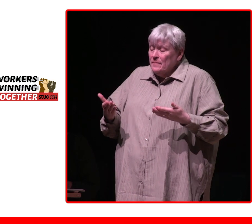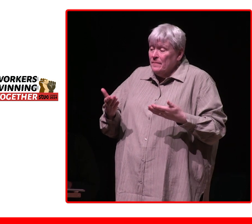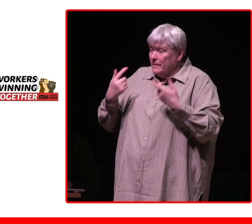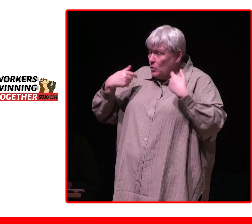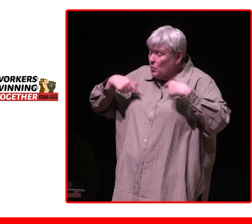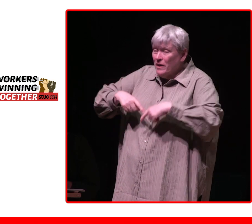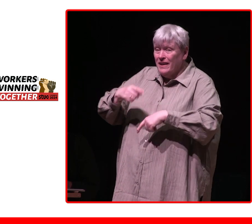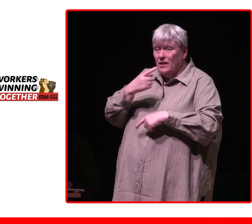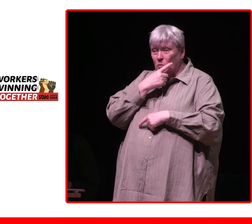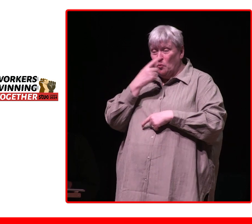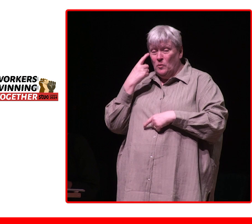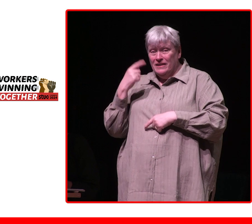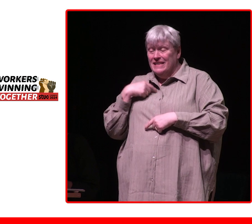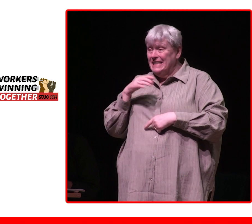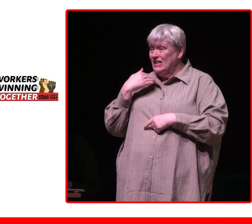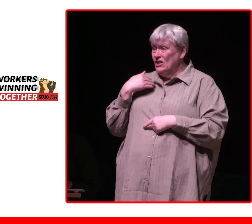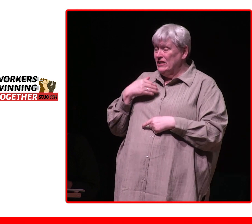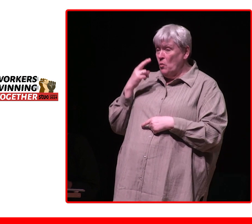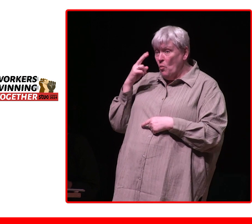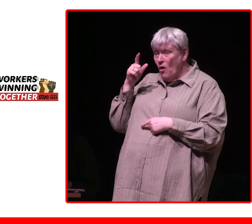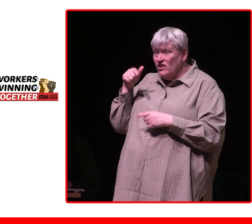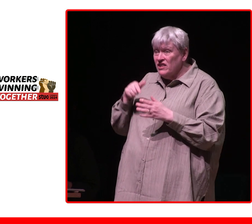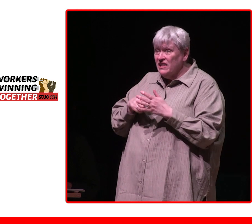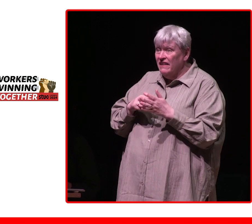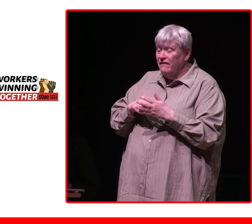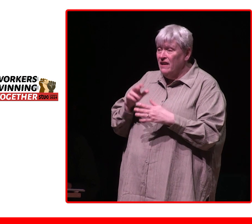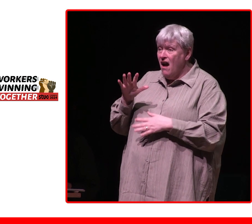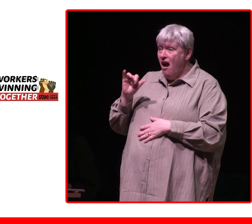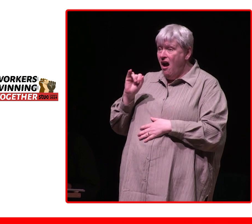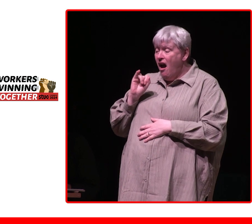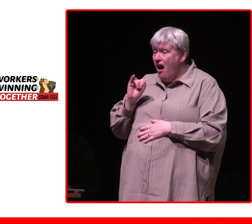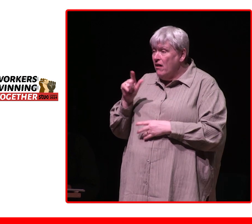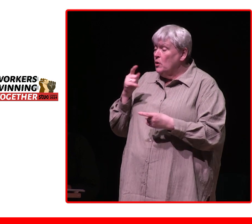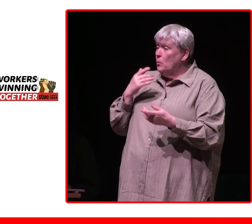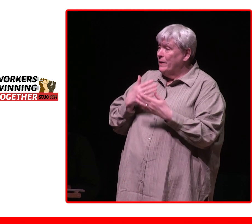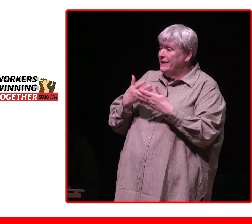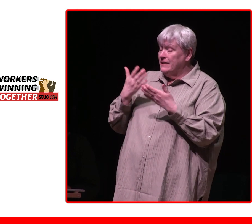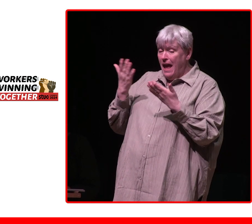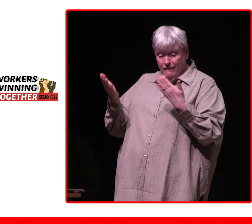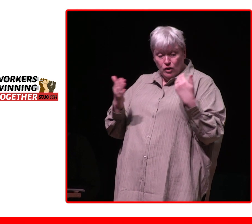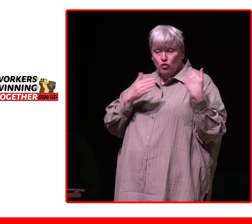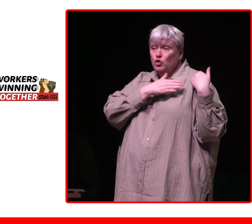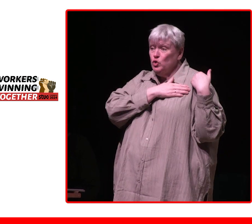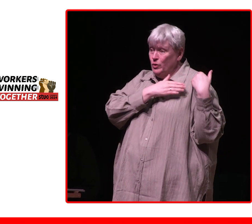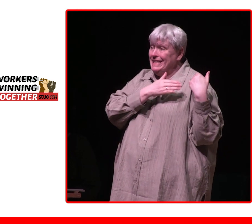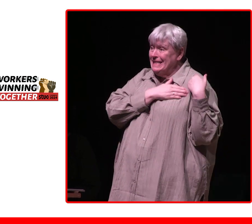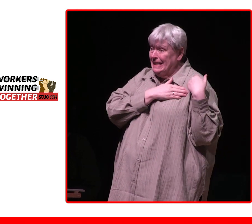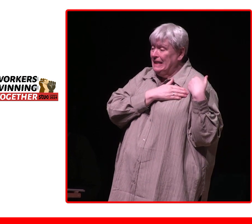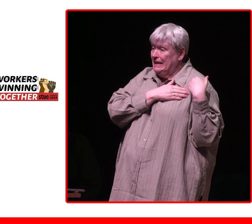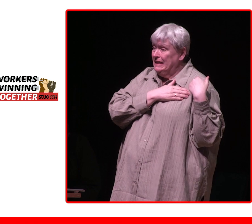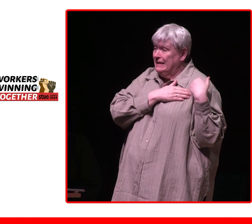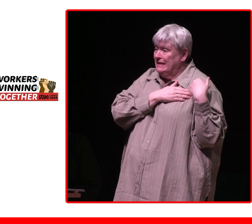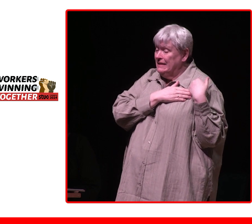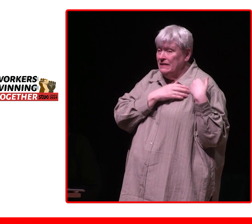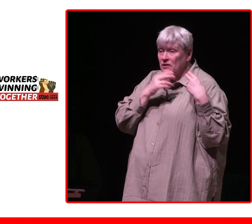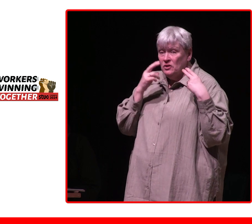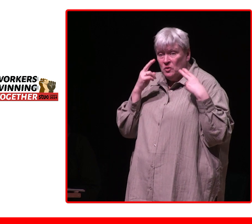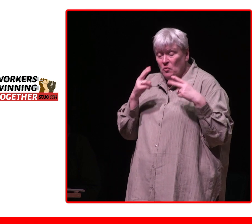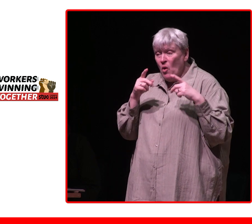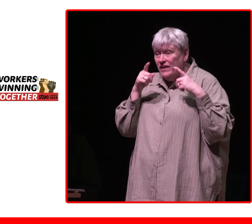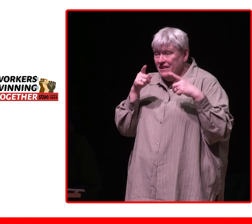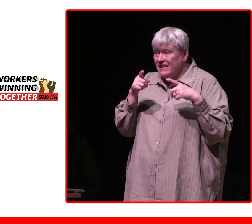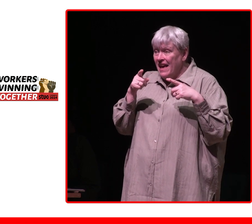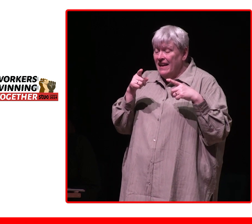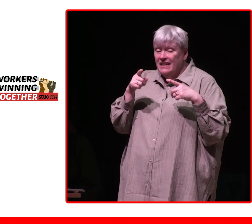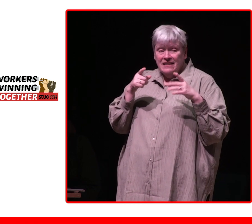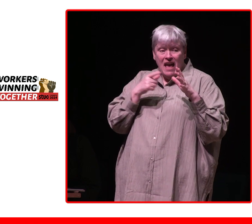are witnessing genocide. You're actually watching it on your television. And I would say we've got a duty. We've got a duty to watch Al Jazeera. I